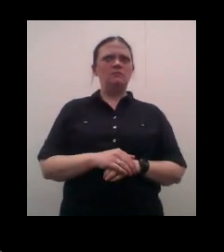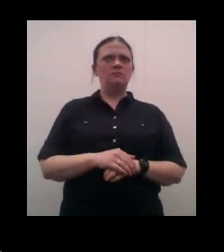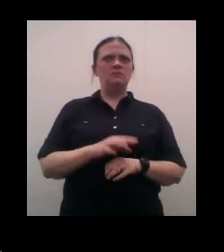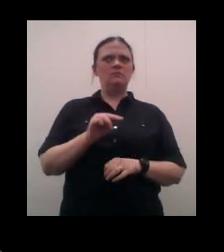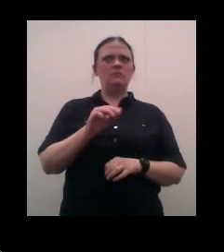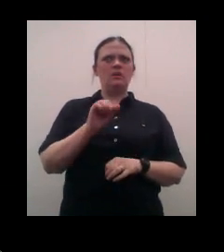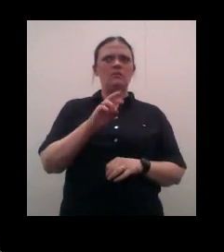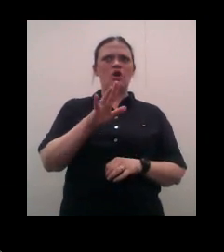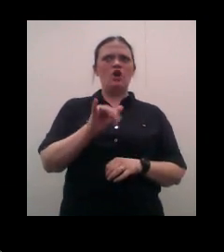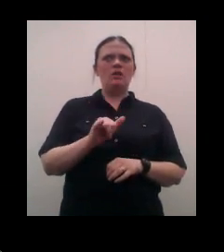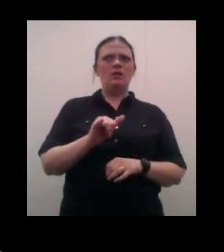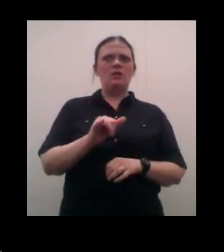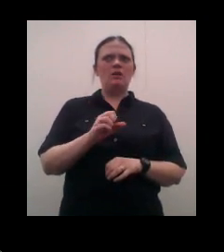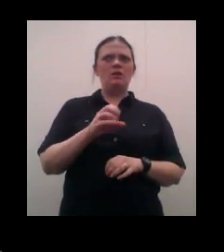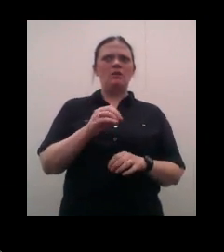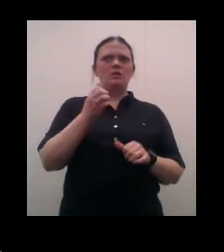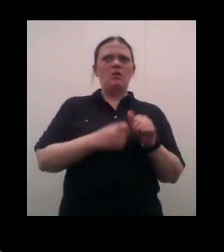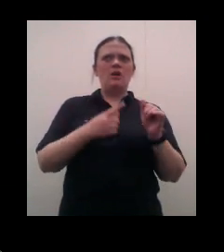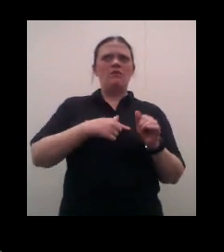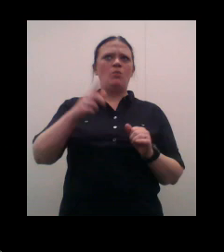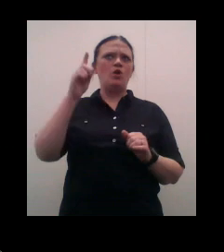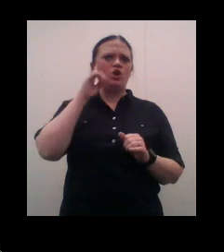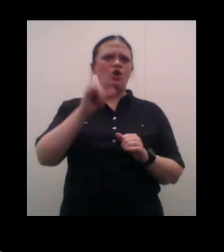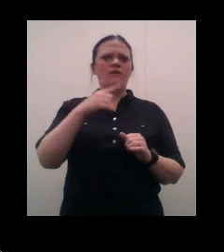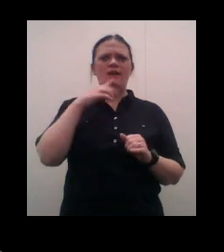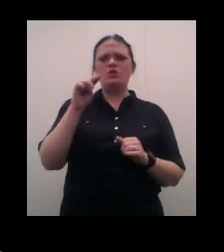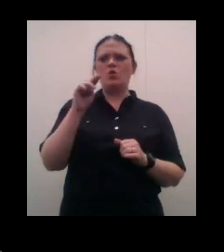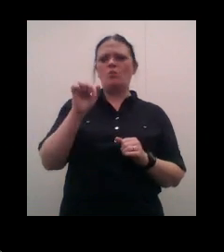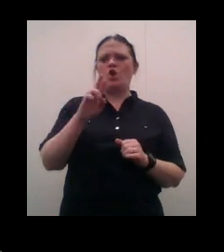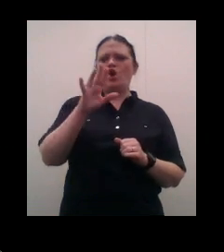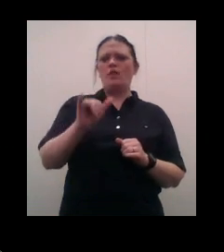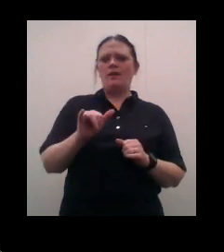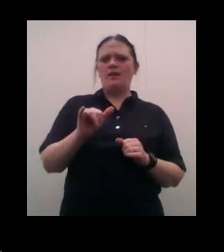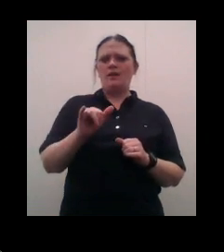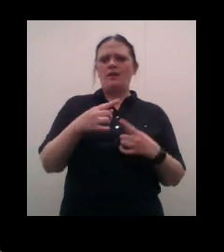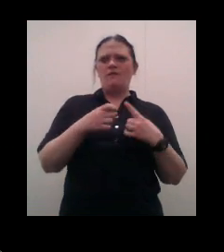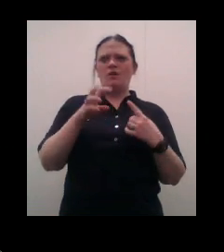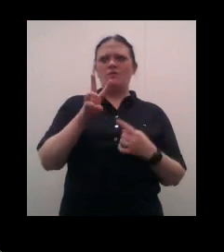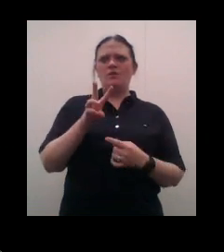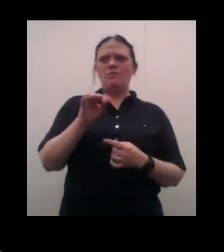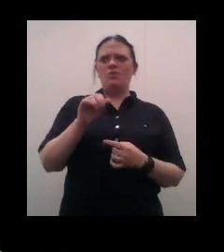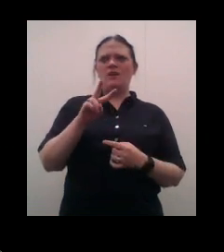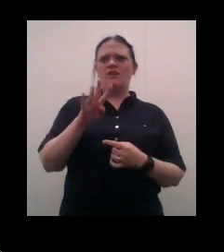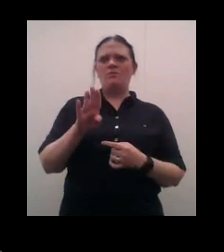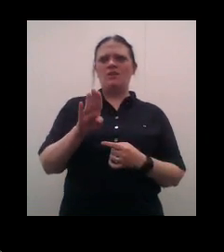Marley, you are live, so everyone's hearing that, David. Marley Tuskies of WIVB TV.